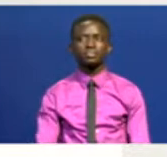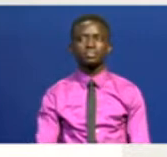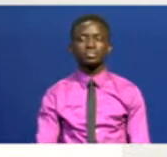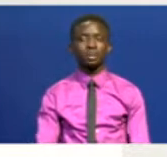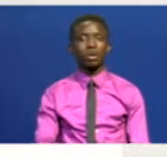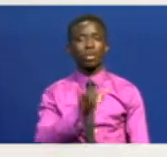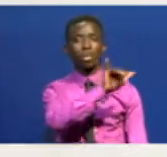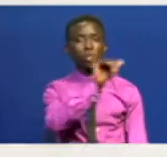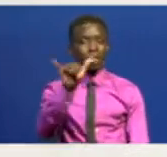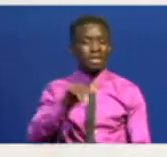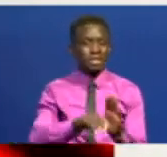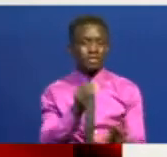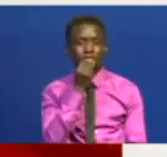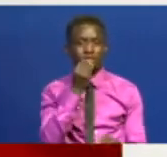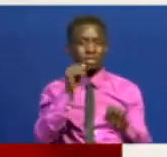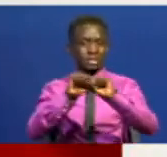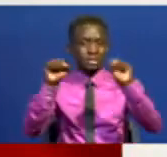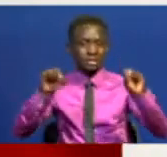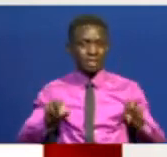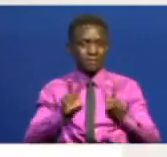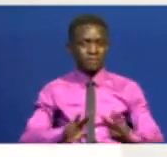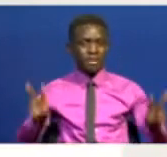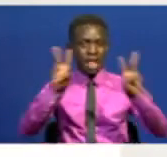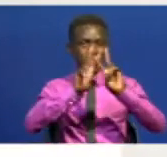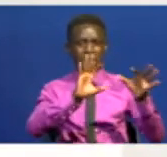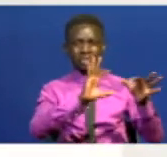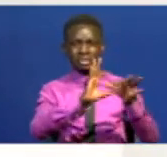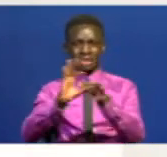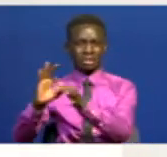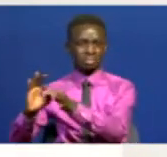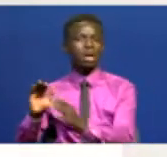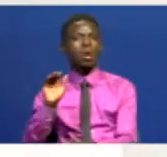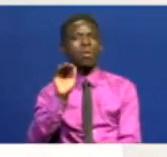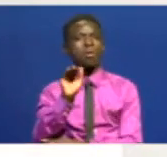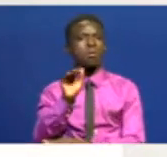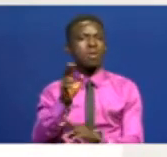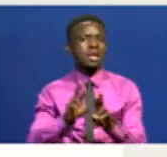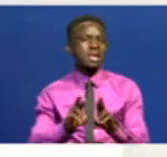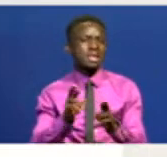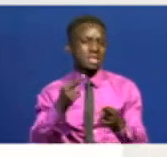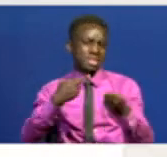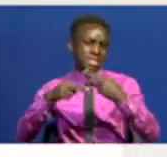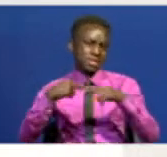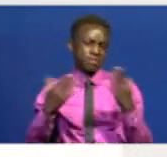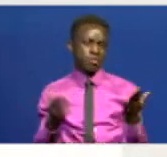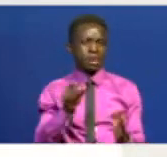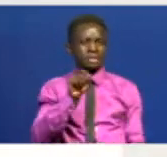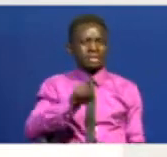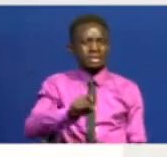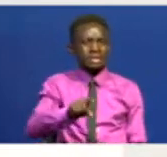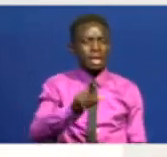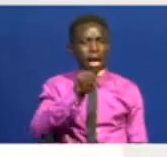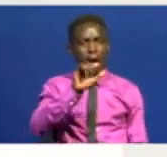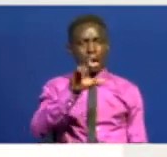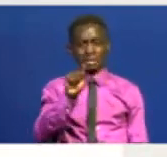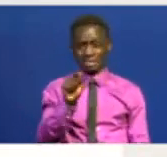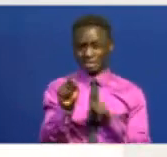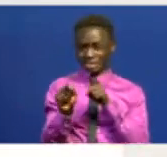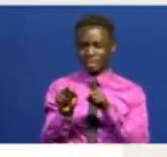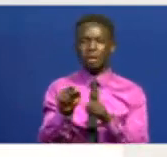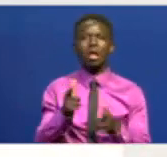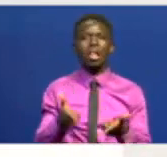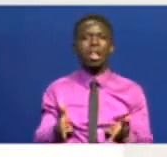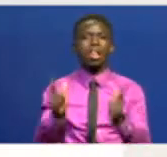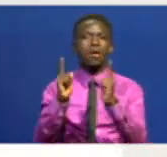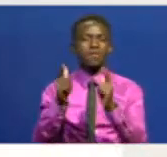Those in the food system value chain are calling for a review of the Seed and Plant Varieties Act to allow farmers share indigenous